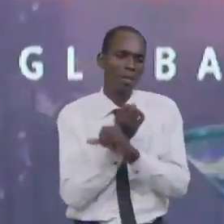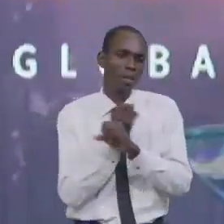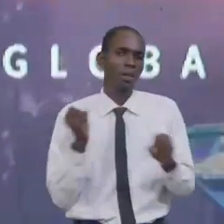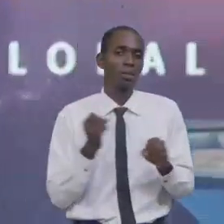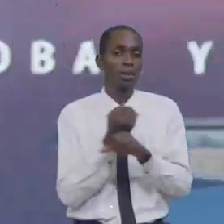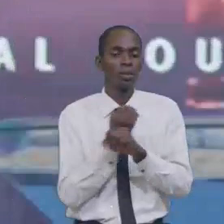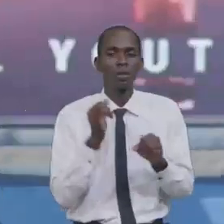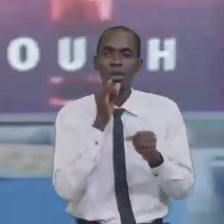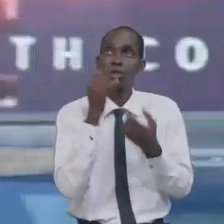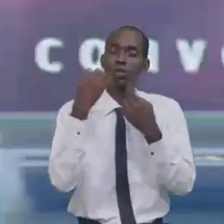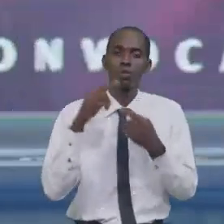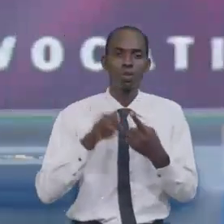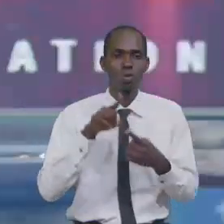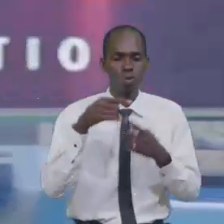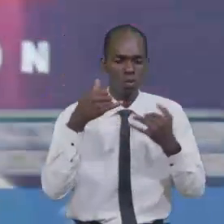is coming to you right now.